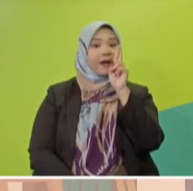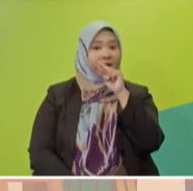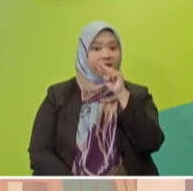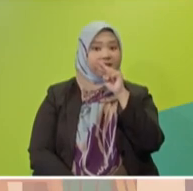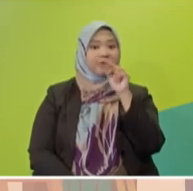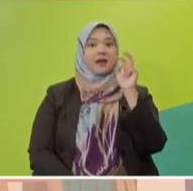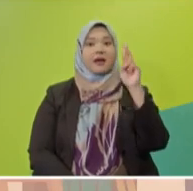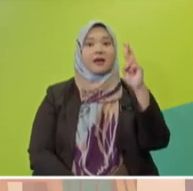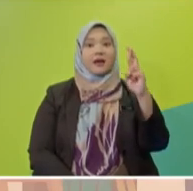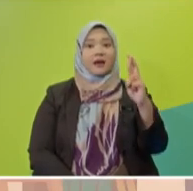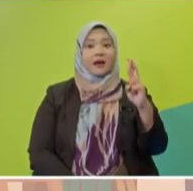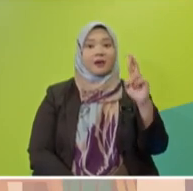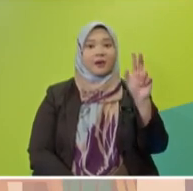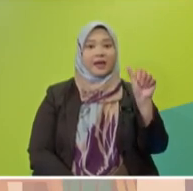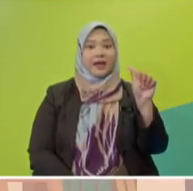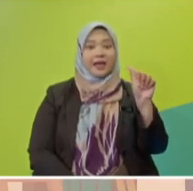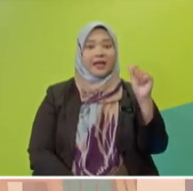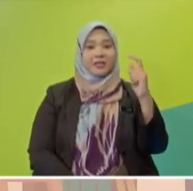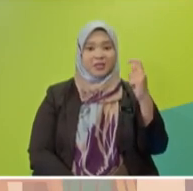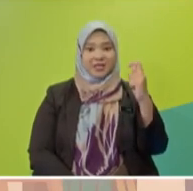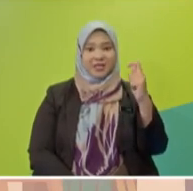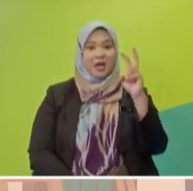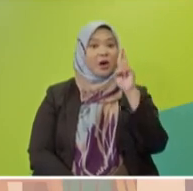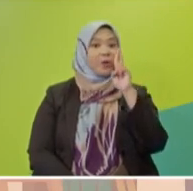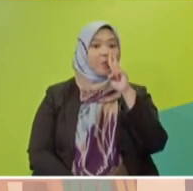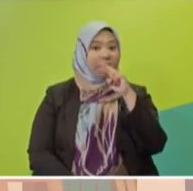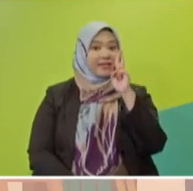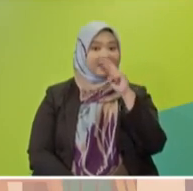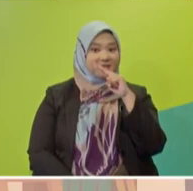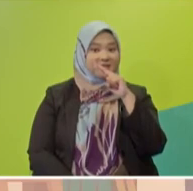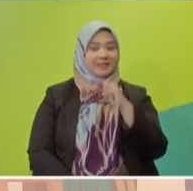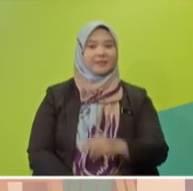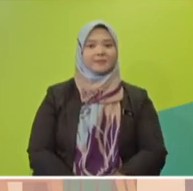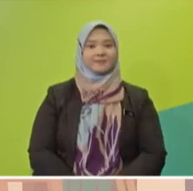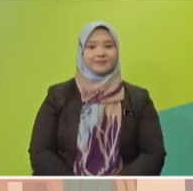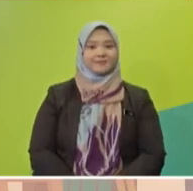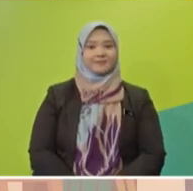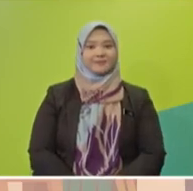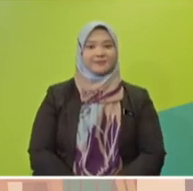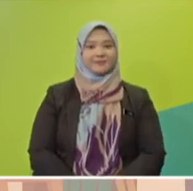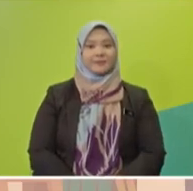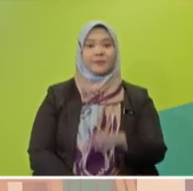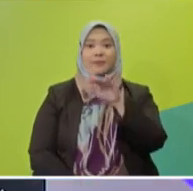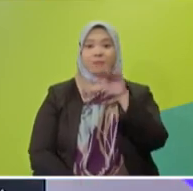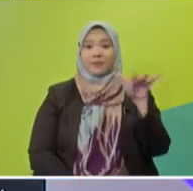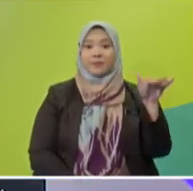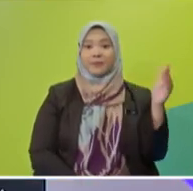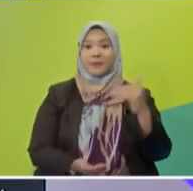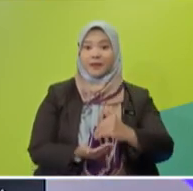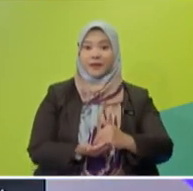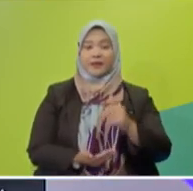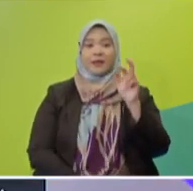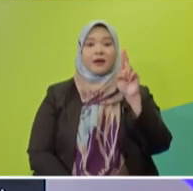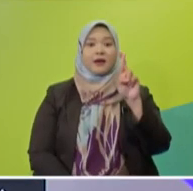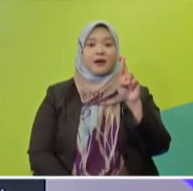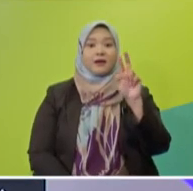Rrr, rat, rat. Yes, good. It's rrr, at, rat. Okay,